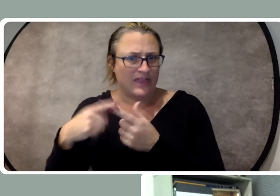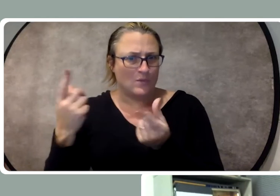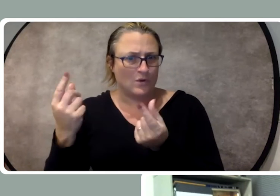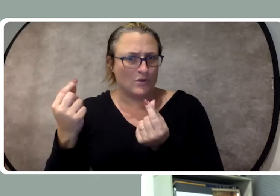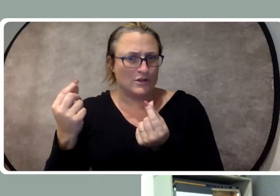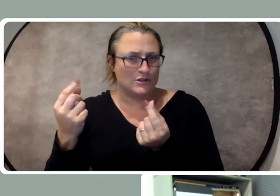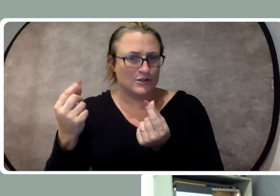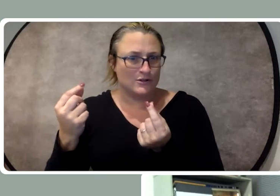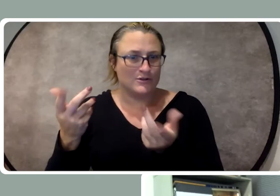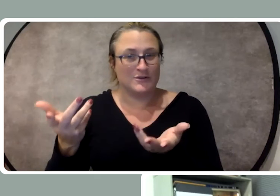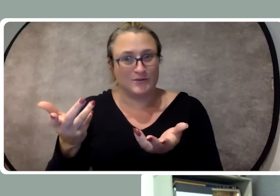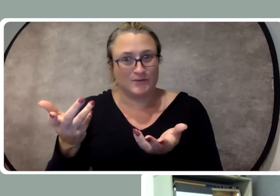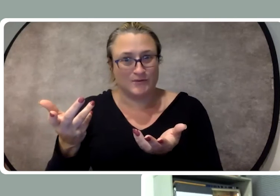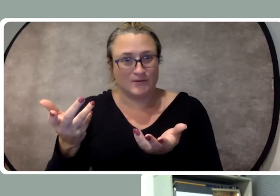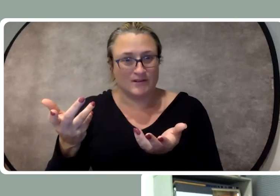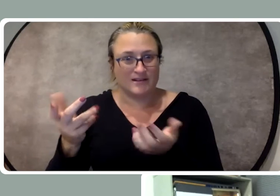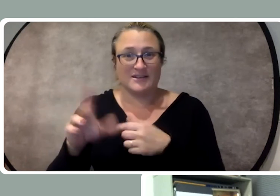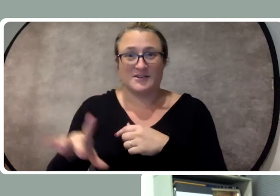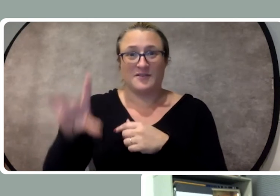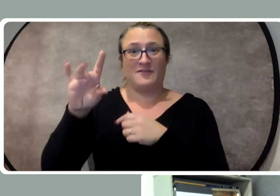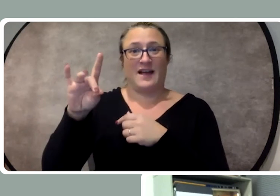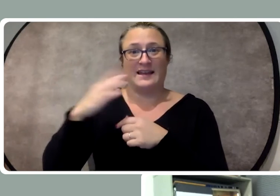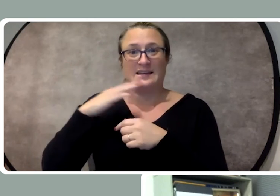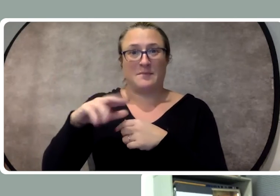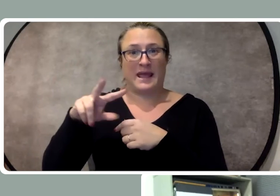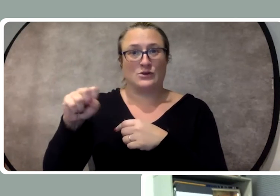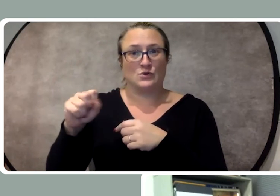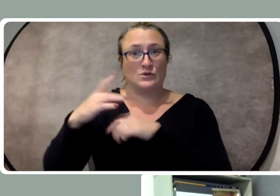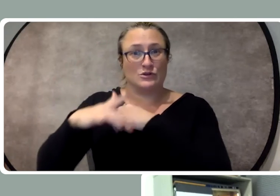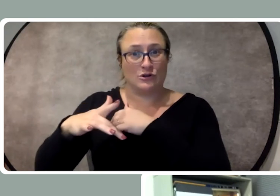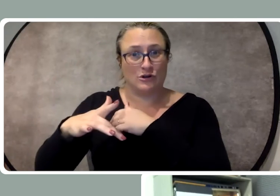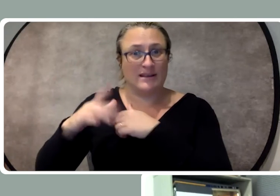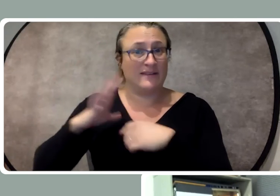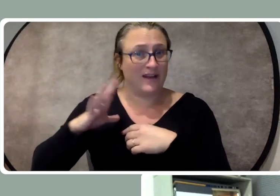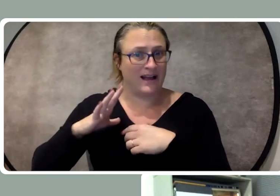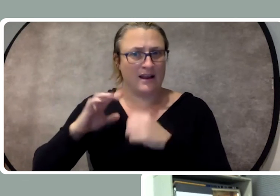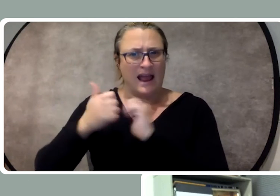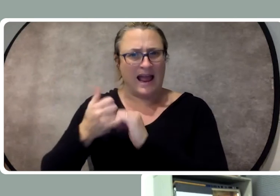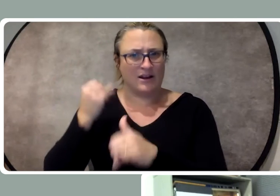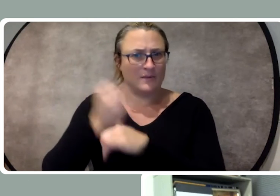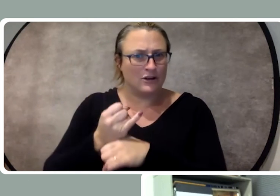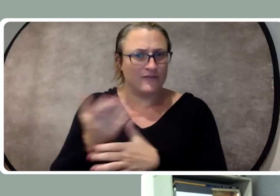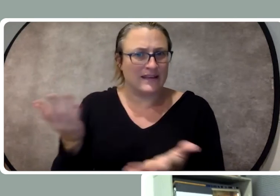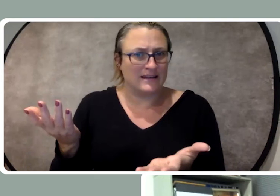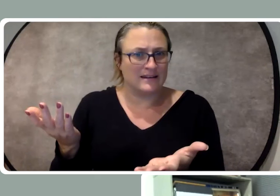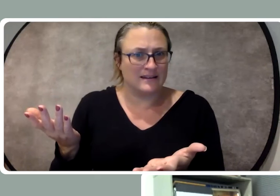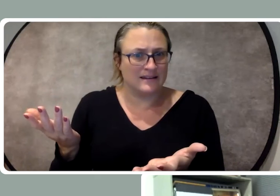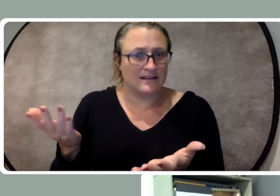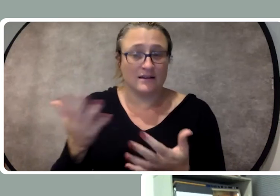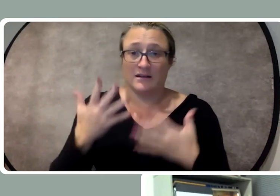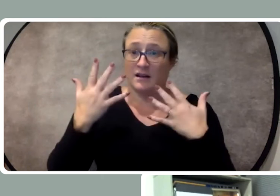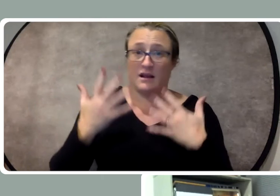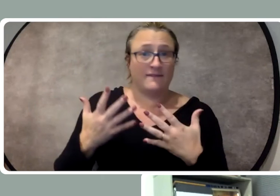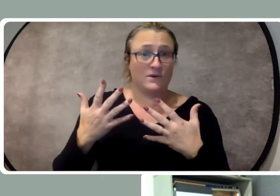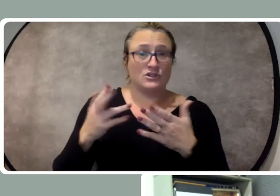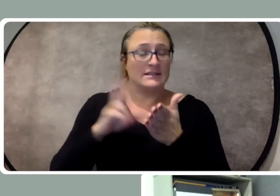So finding bad news early, how can we intervene? Unfortunately, there have been studies